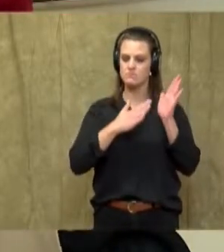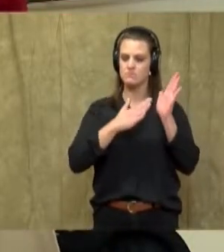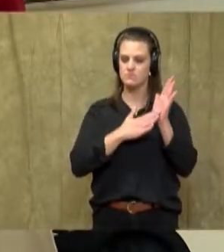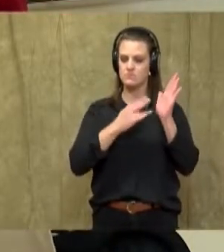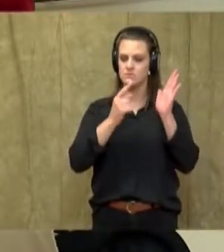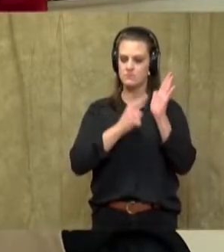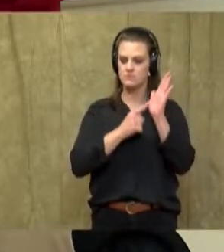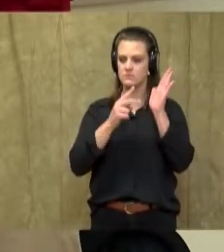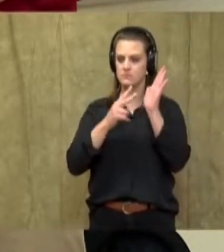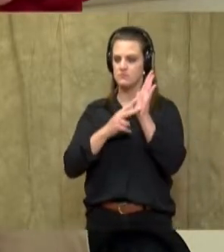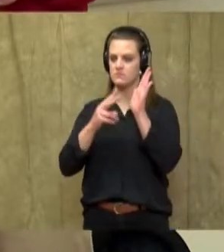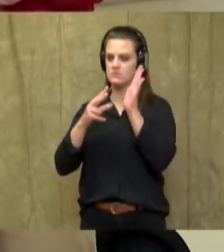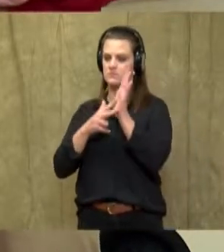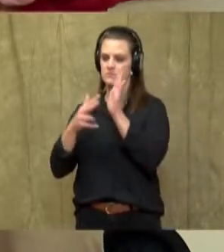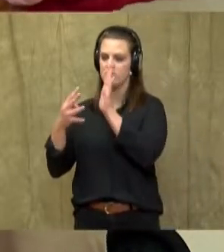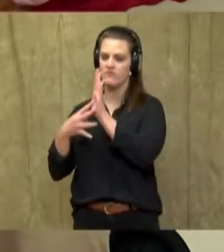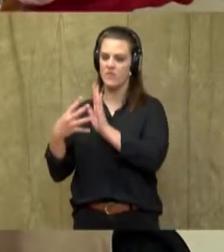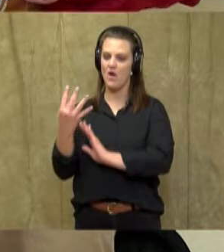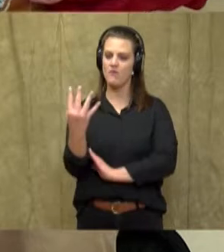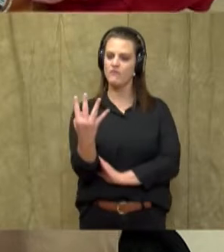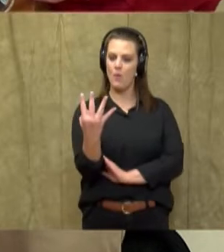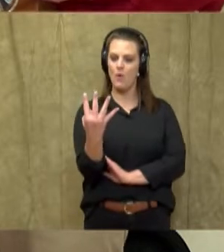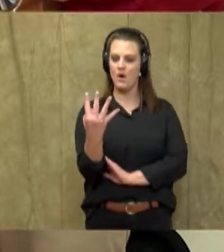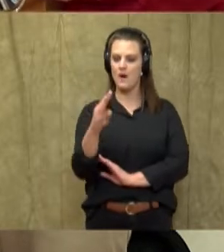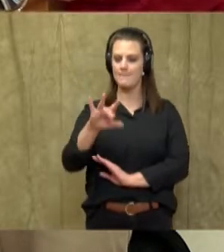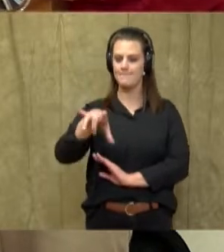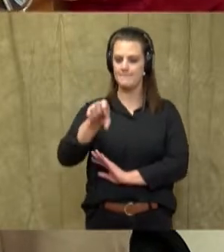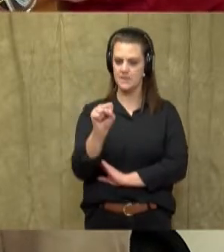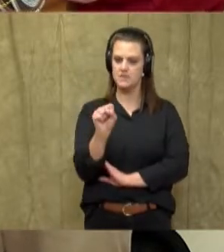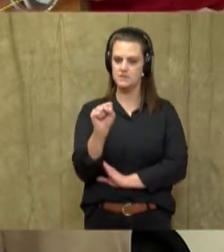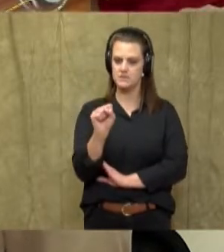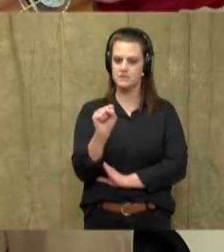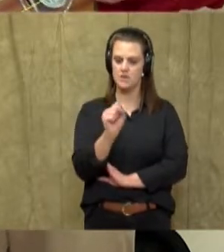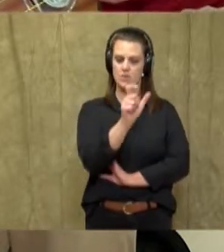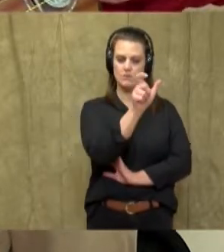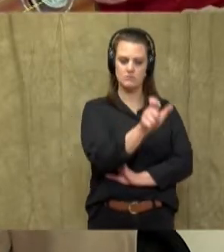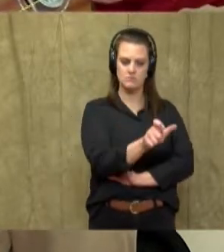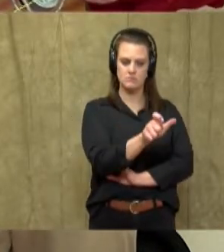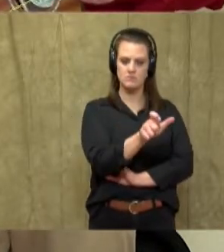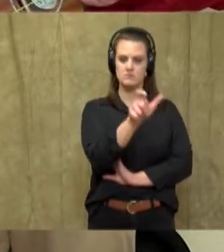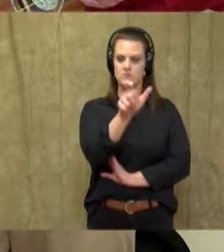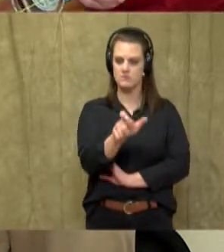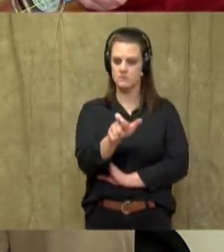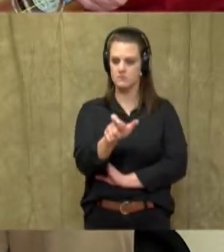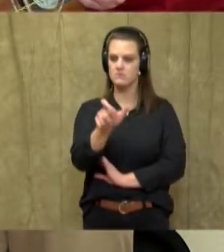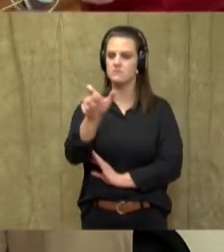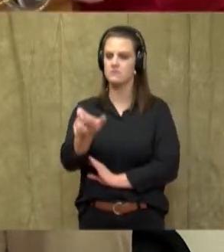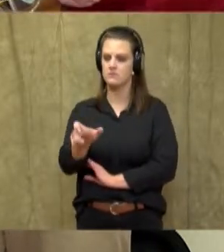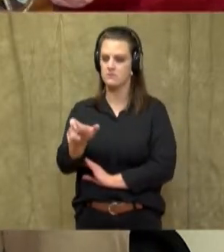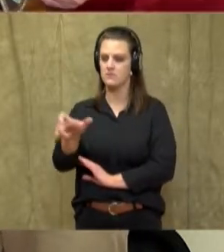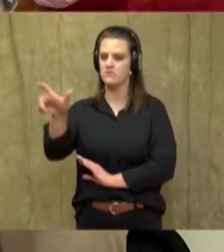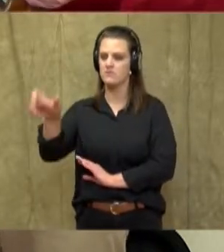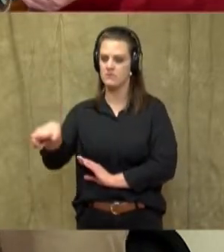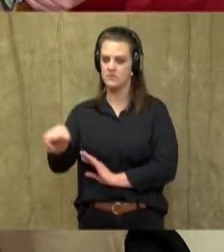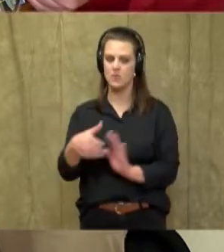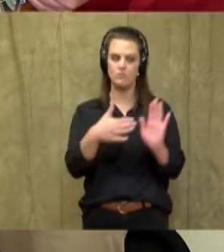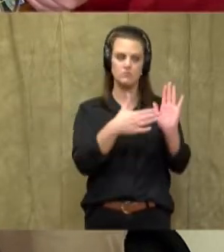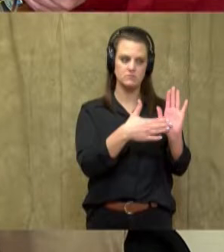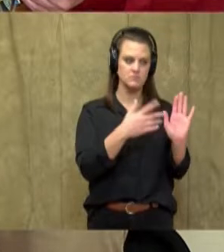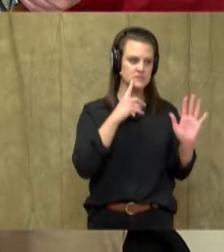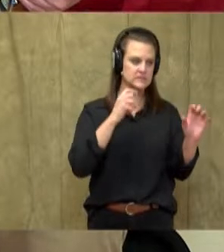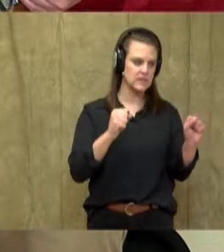beats. 1, 2, 3, 4. So we're just going to do 1 sound per beat.